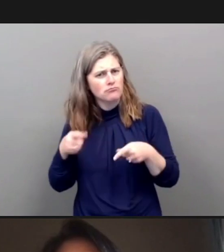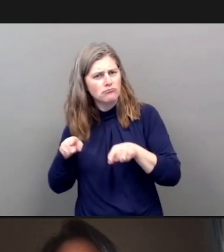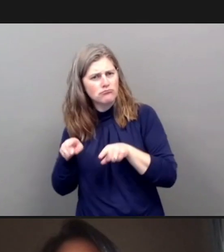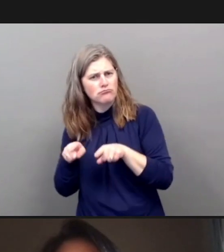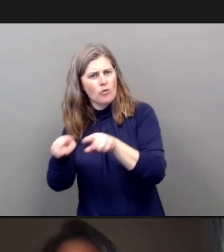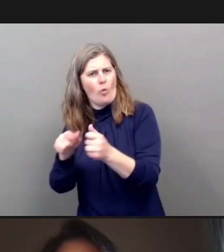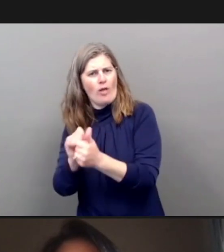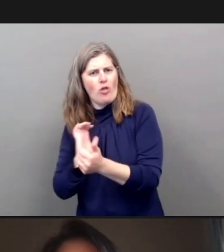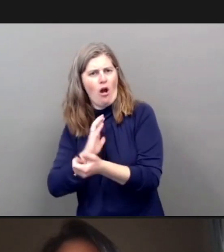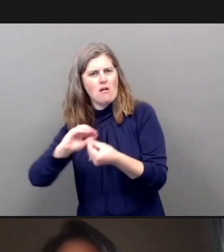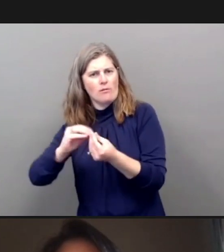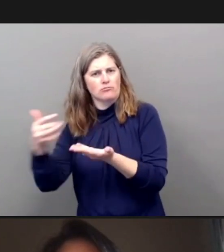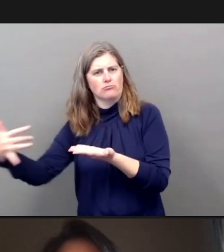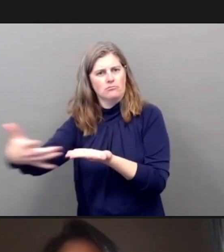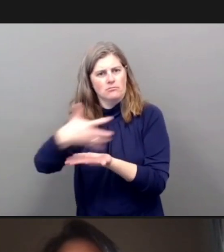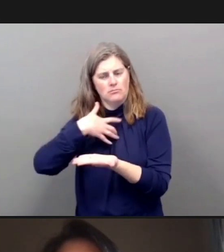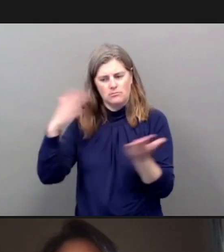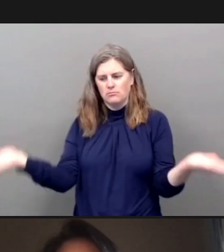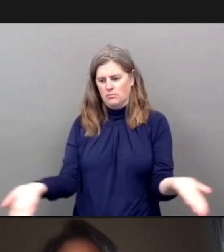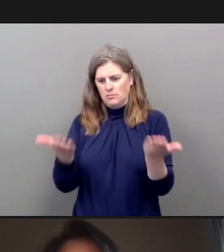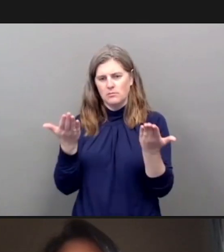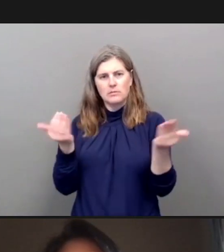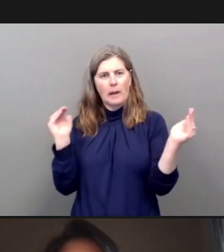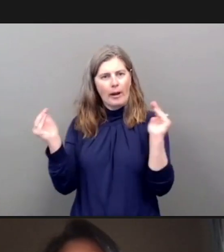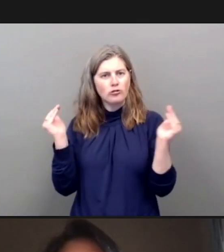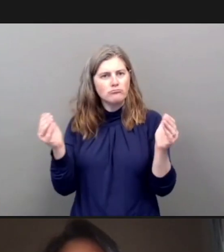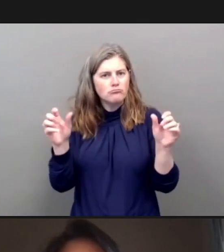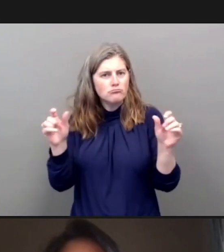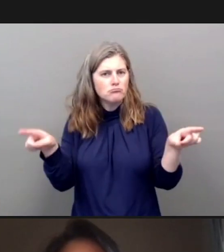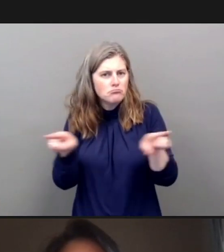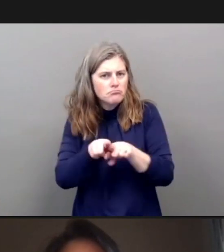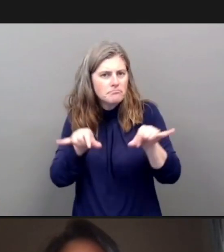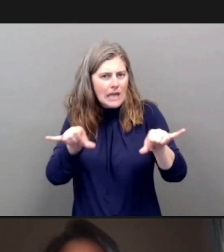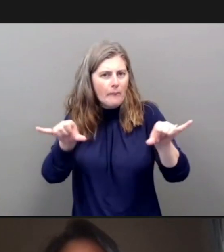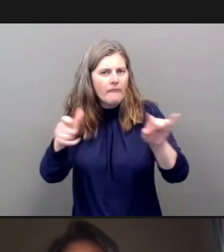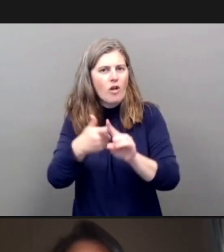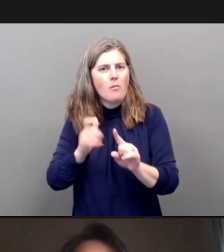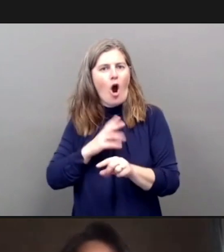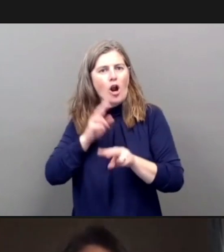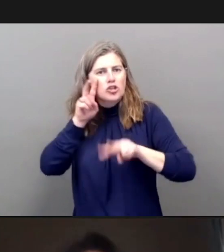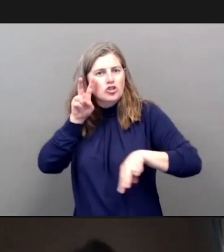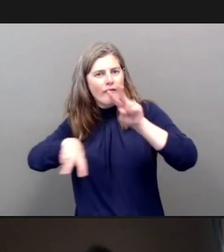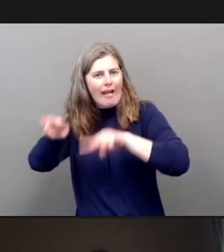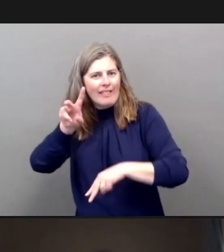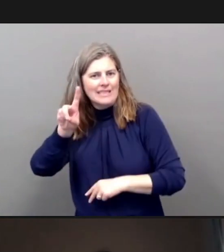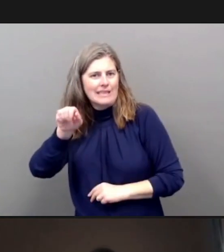data that we're sharing as well from our surveillance data.